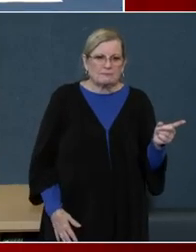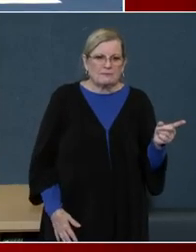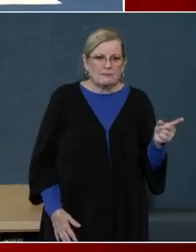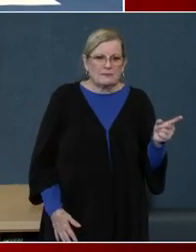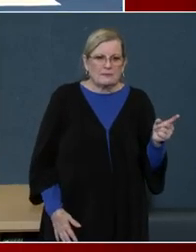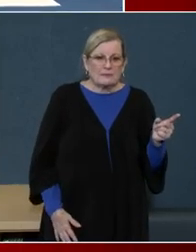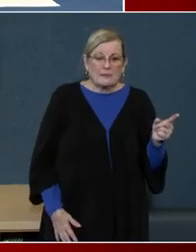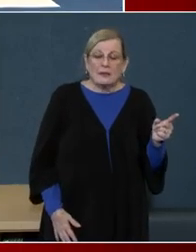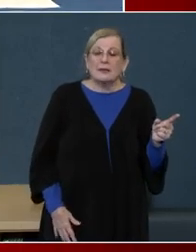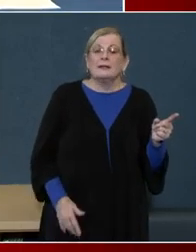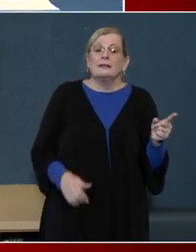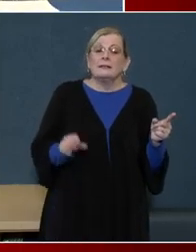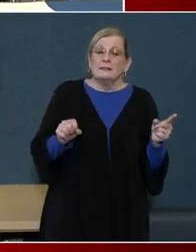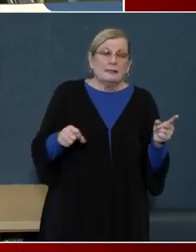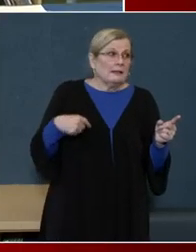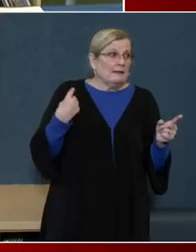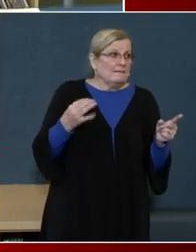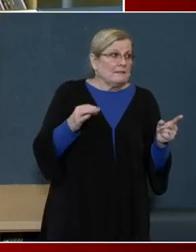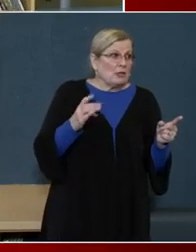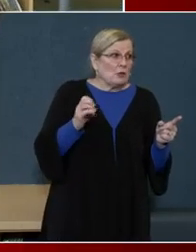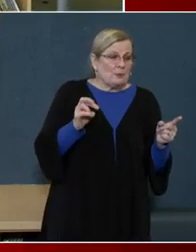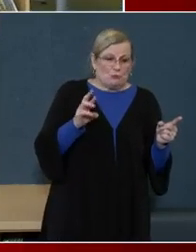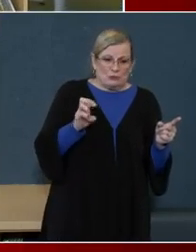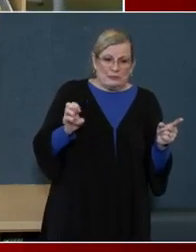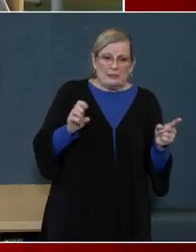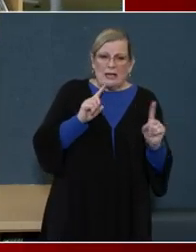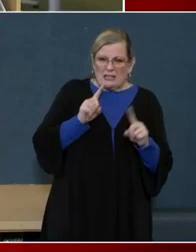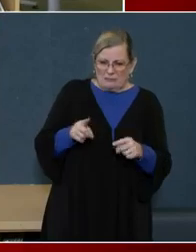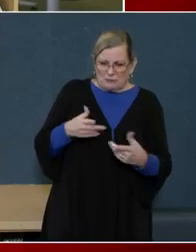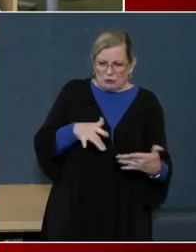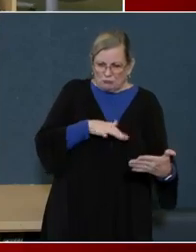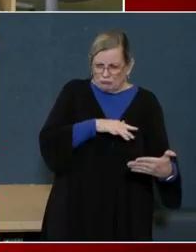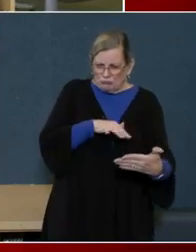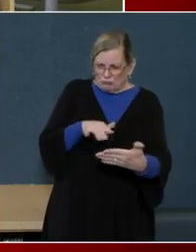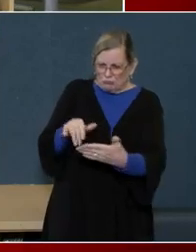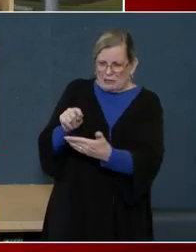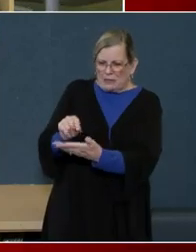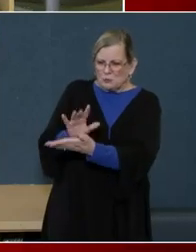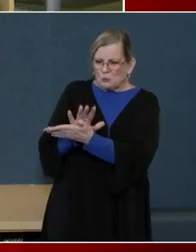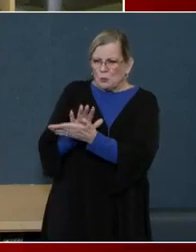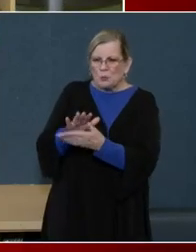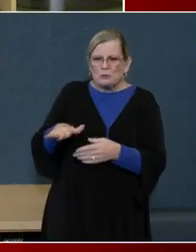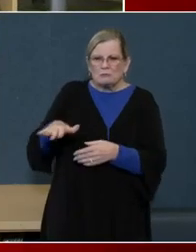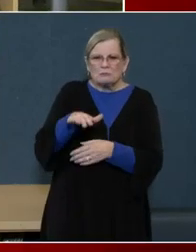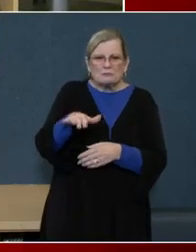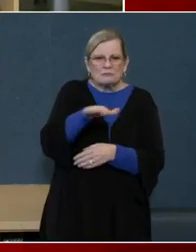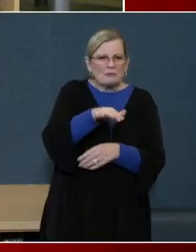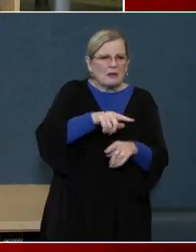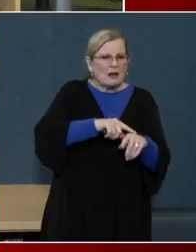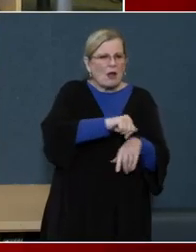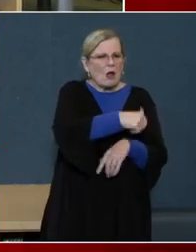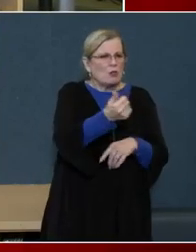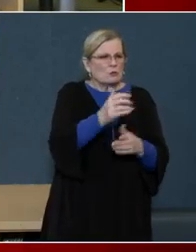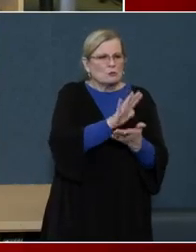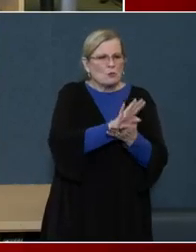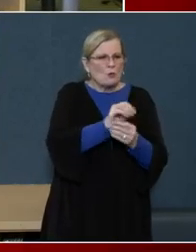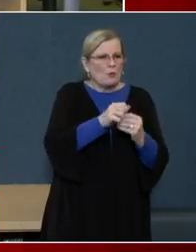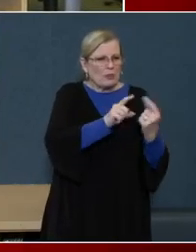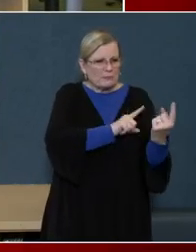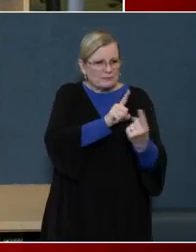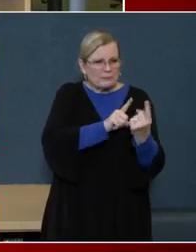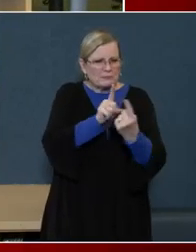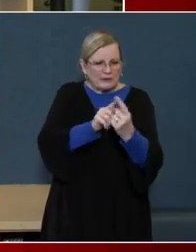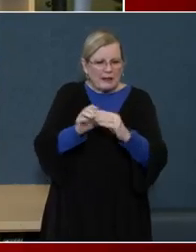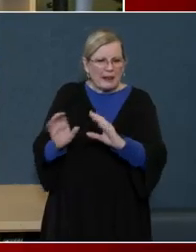we've seen in studying other school districts or other schools that have in-person experiences